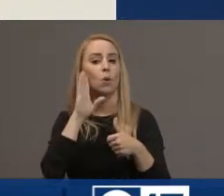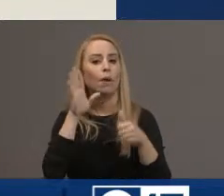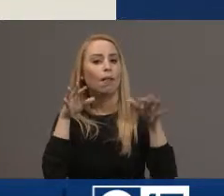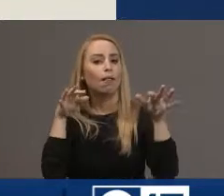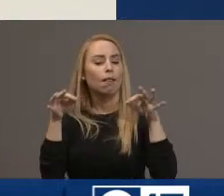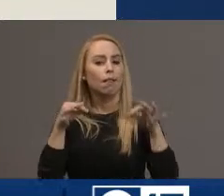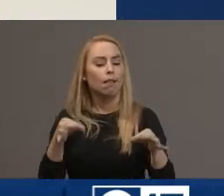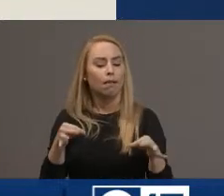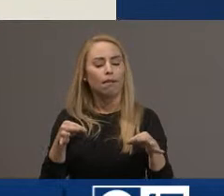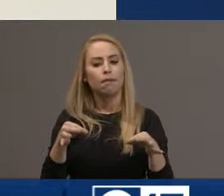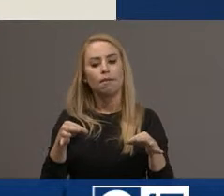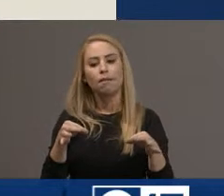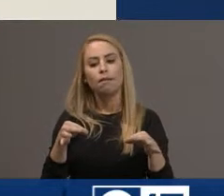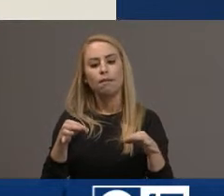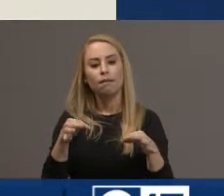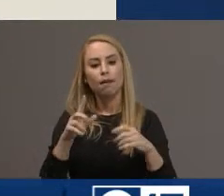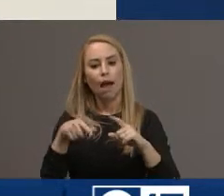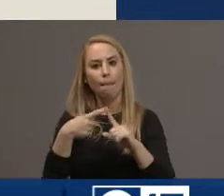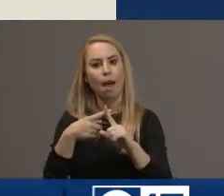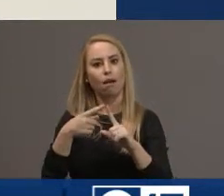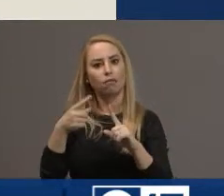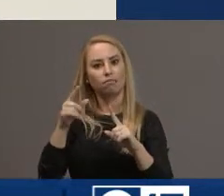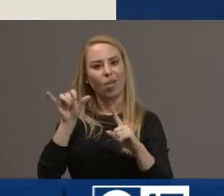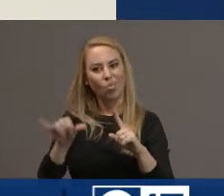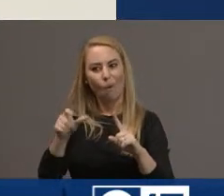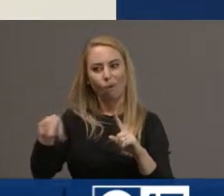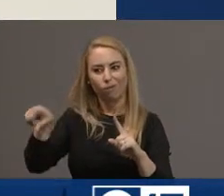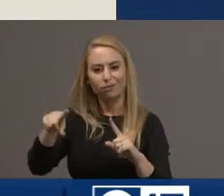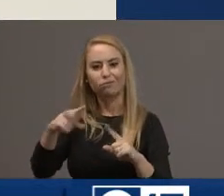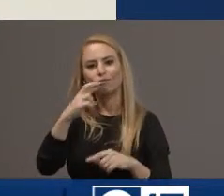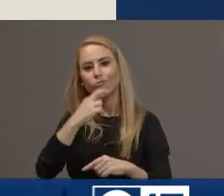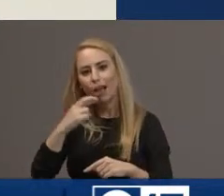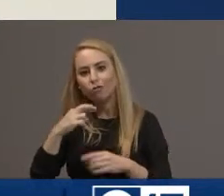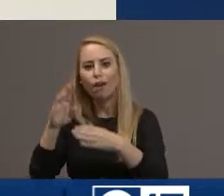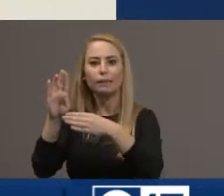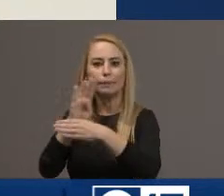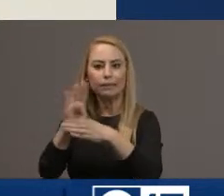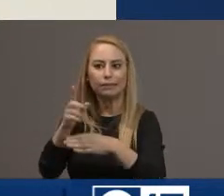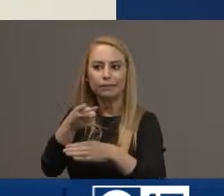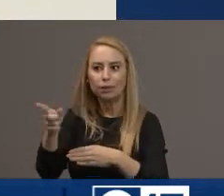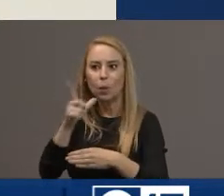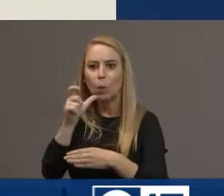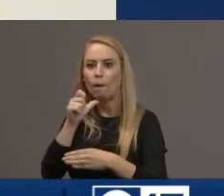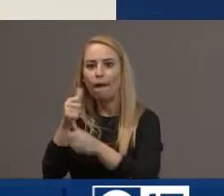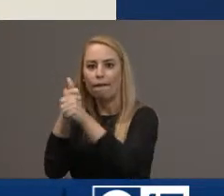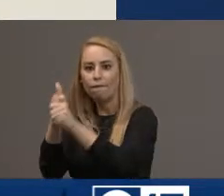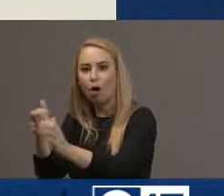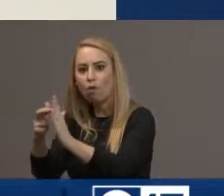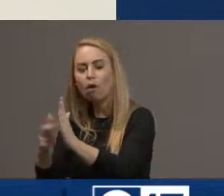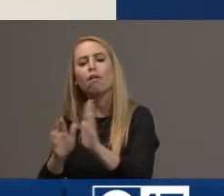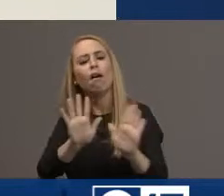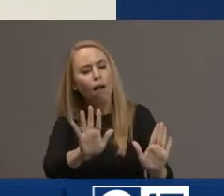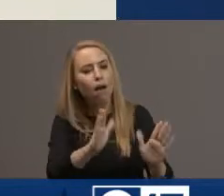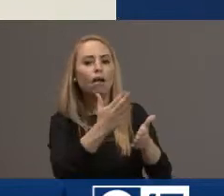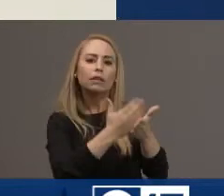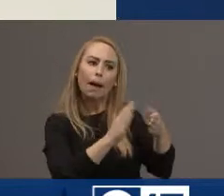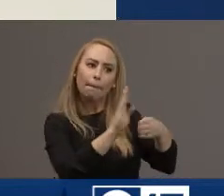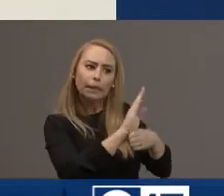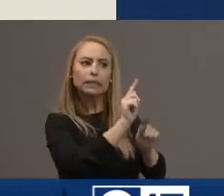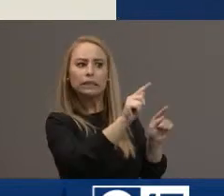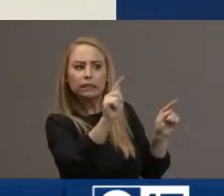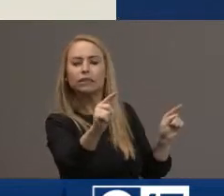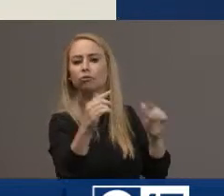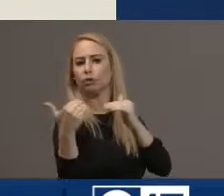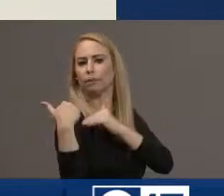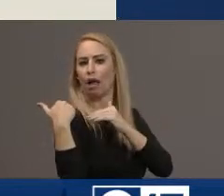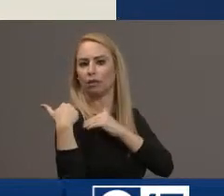about dealing with a bad actor. I hope everyone heard my thanks to all the Arizona businesses that are